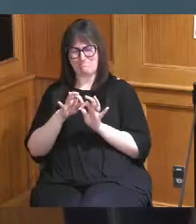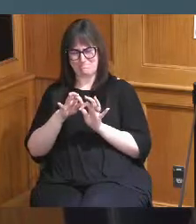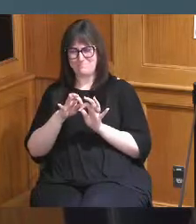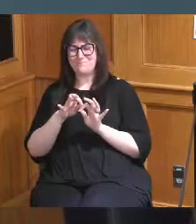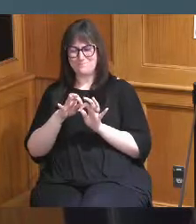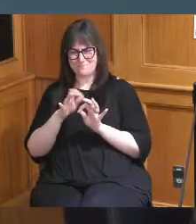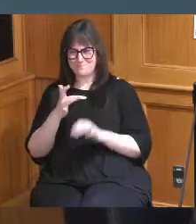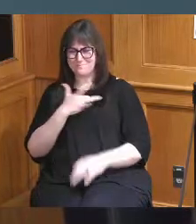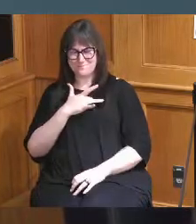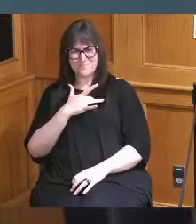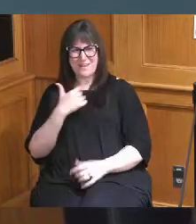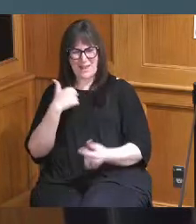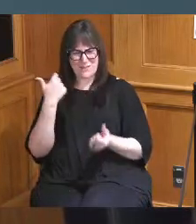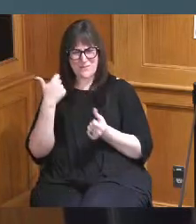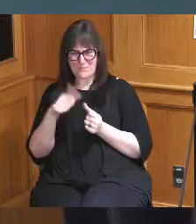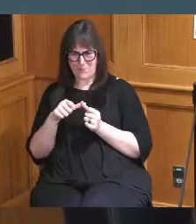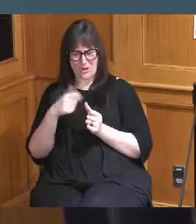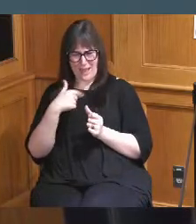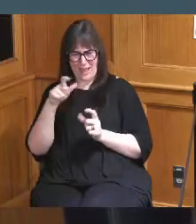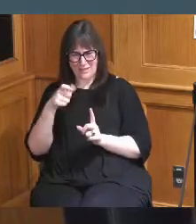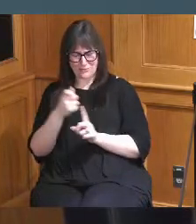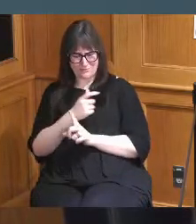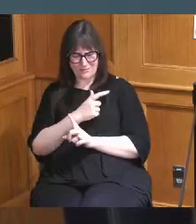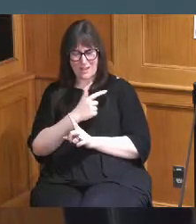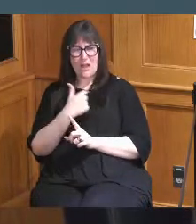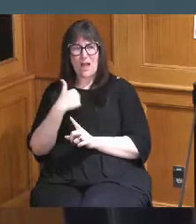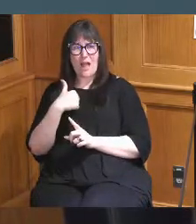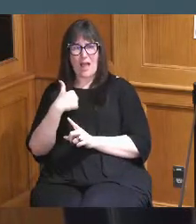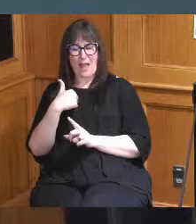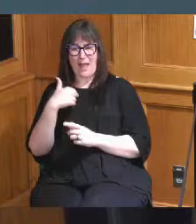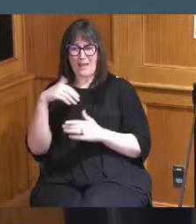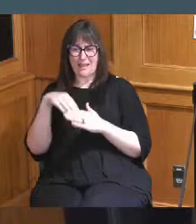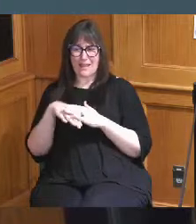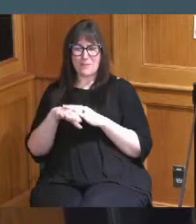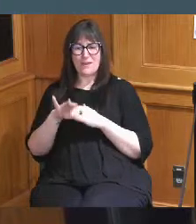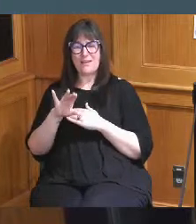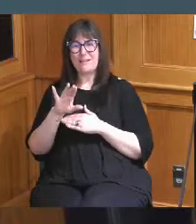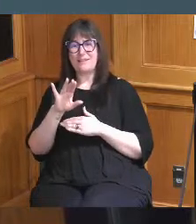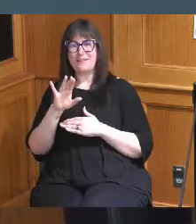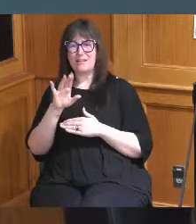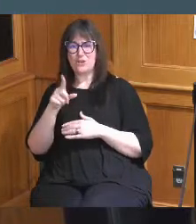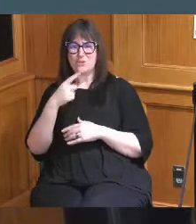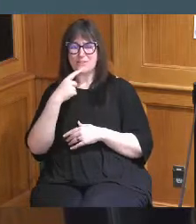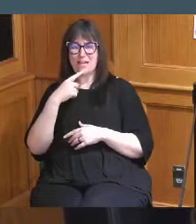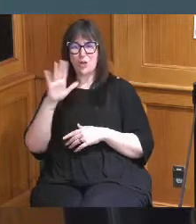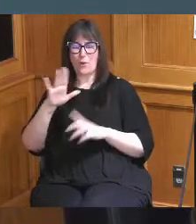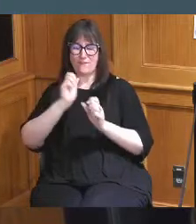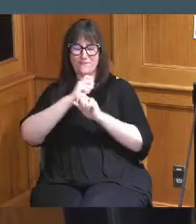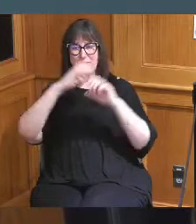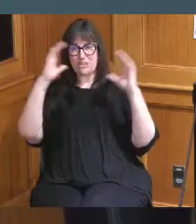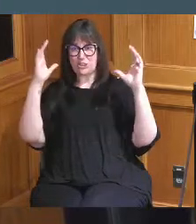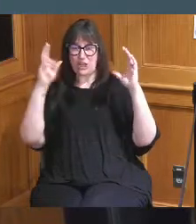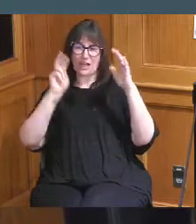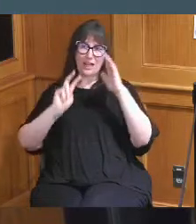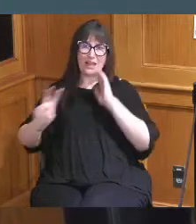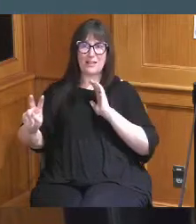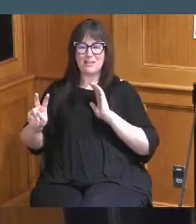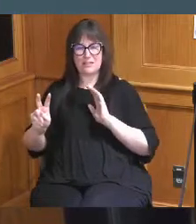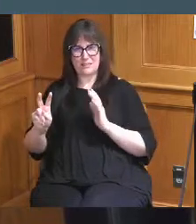And I remember, and I have to digress, that when I came in 19, you told me what your vision was. And I